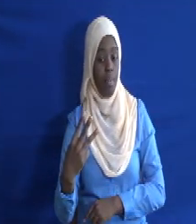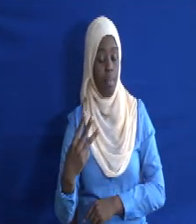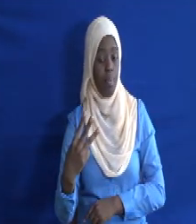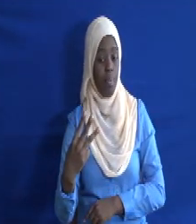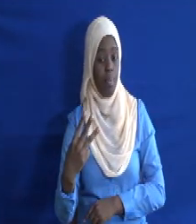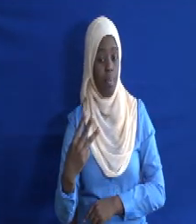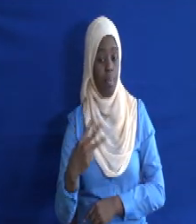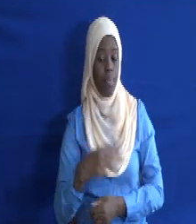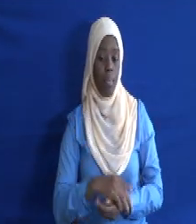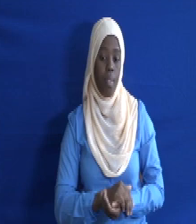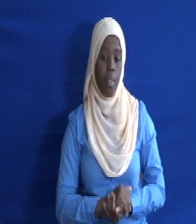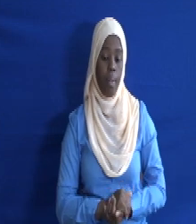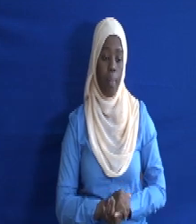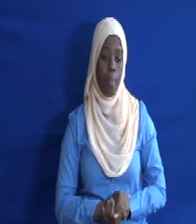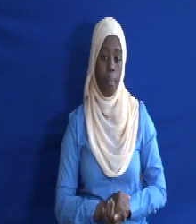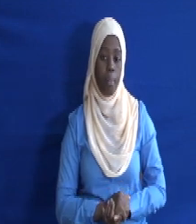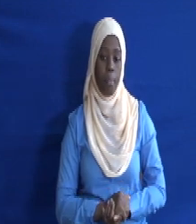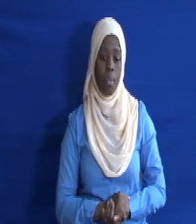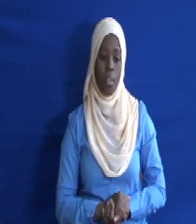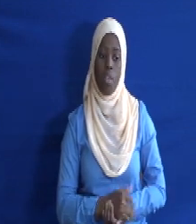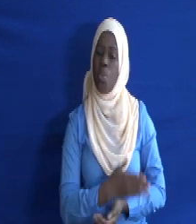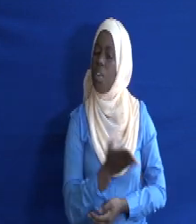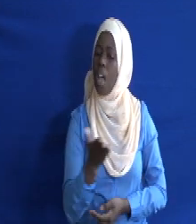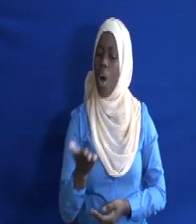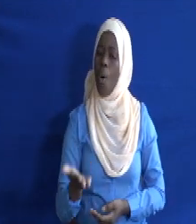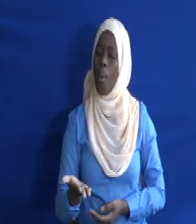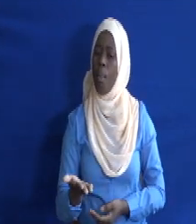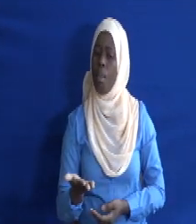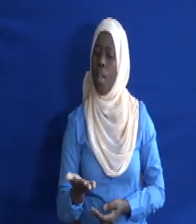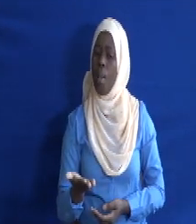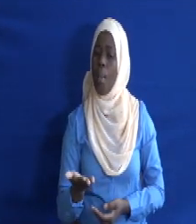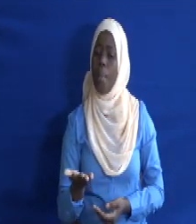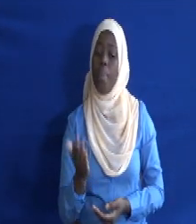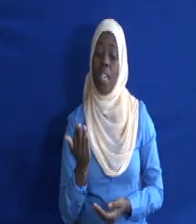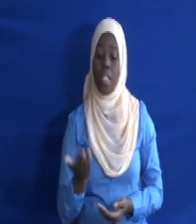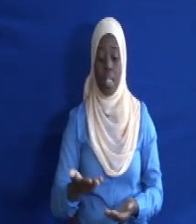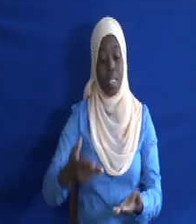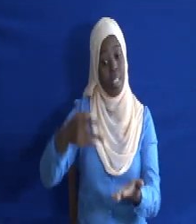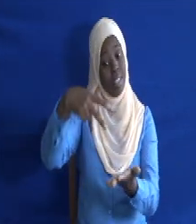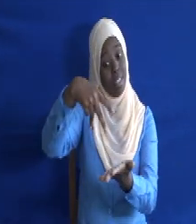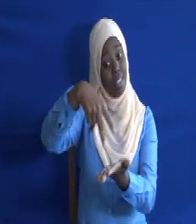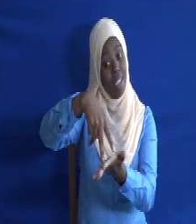31. Very good. Could you now please stand up, all of you?